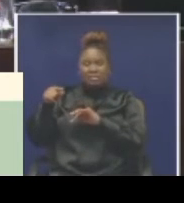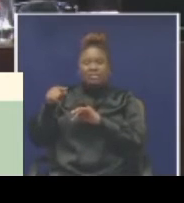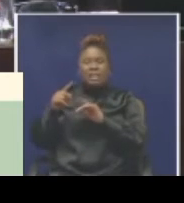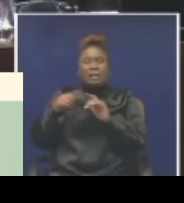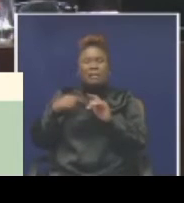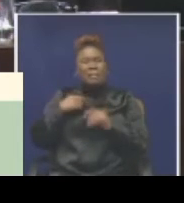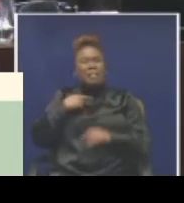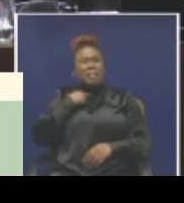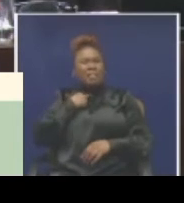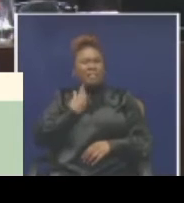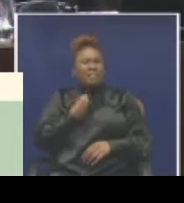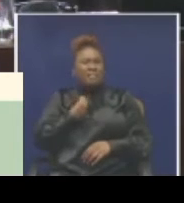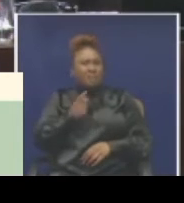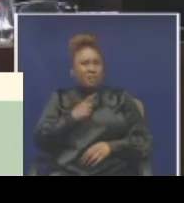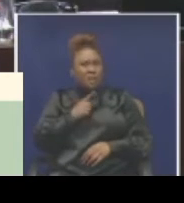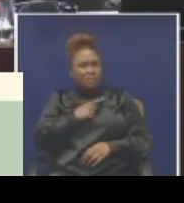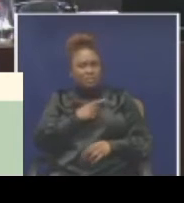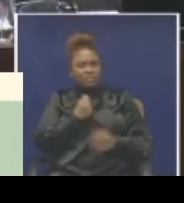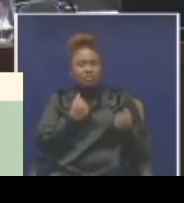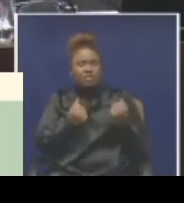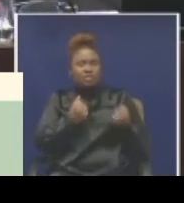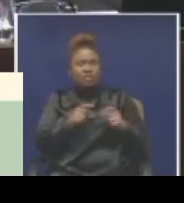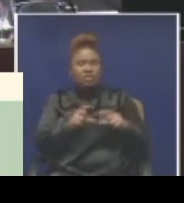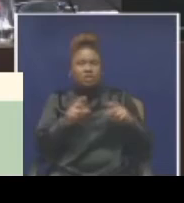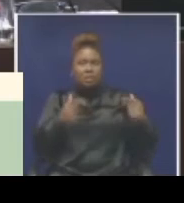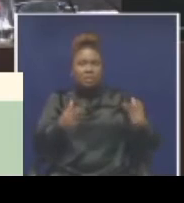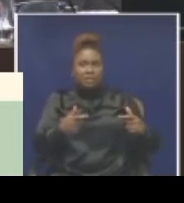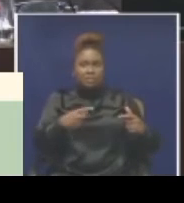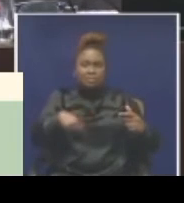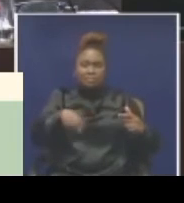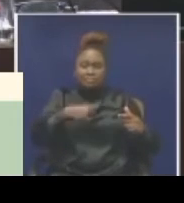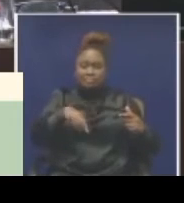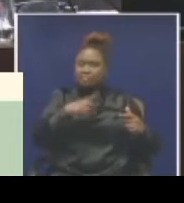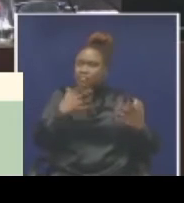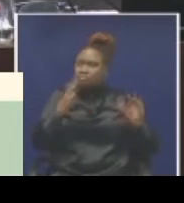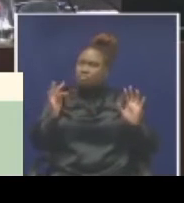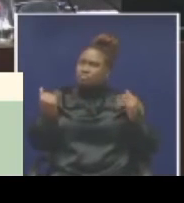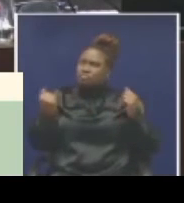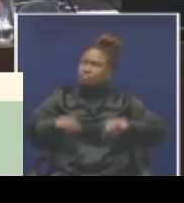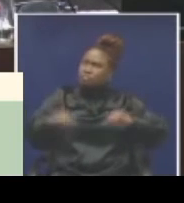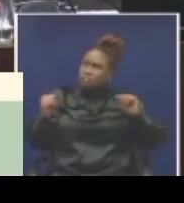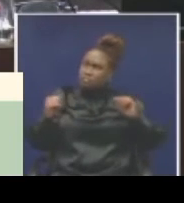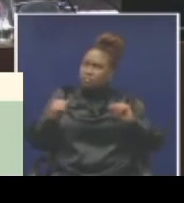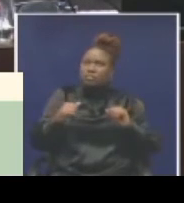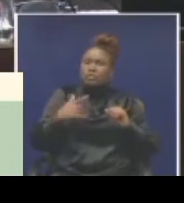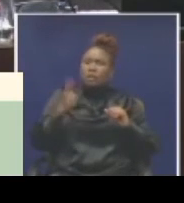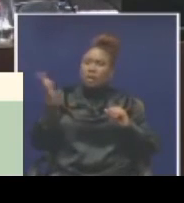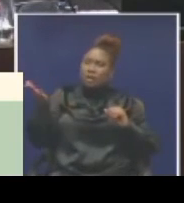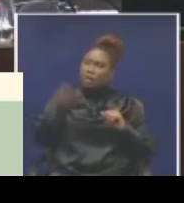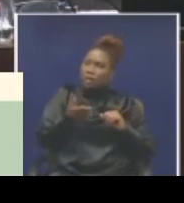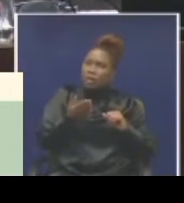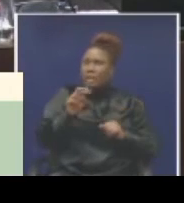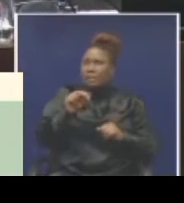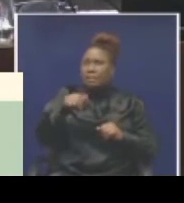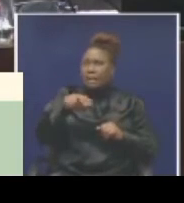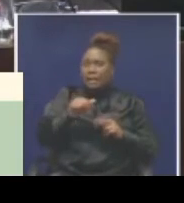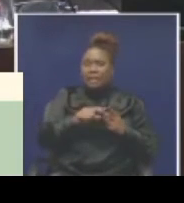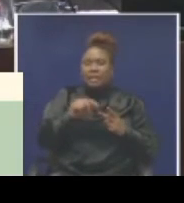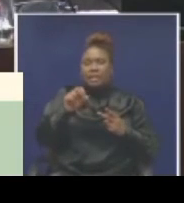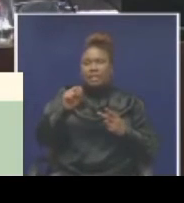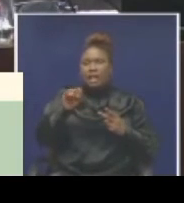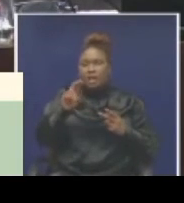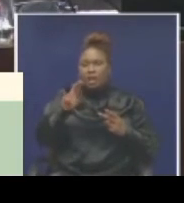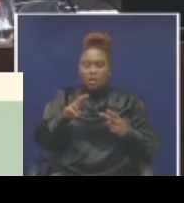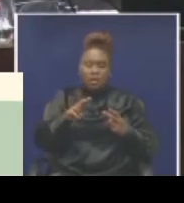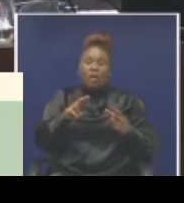that the Justice Committee chairperson, we agreed that we'll call upon the NPA, SIU, and